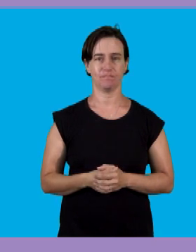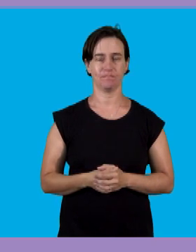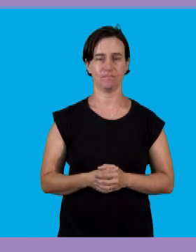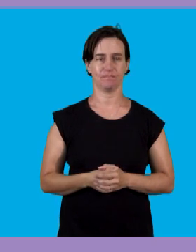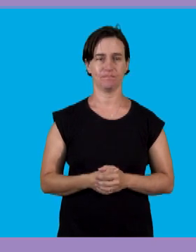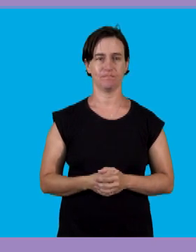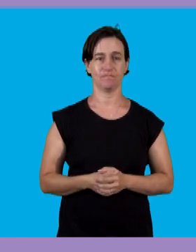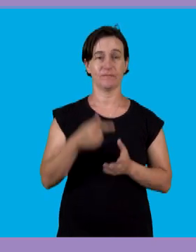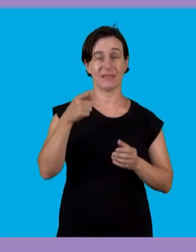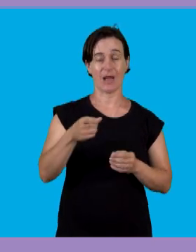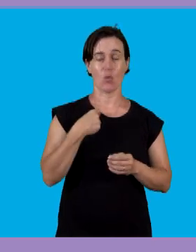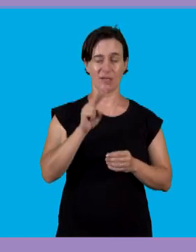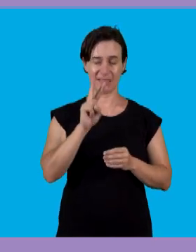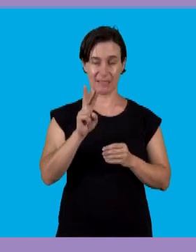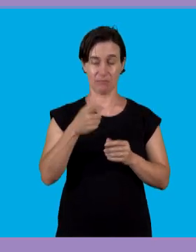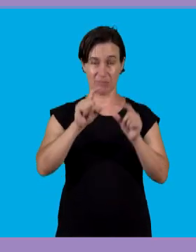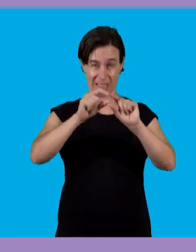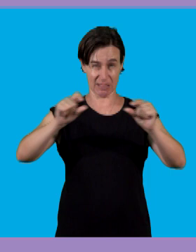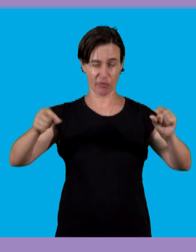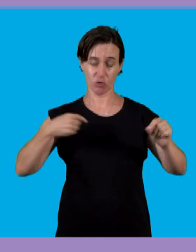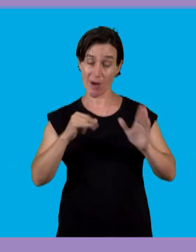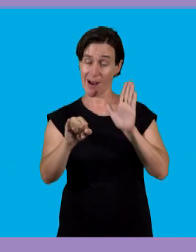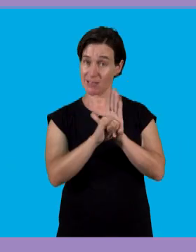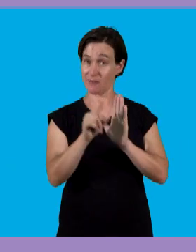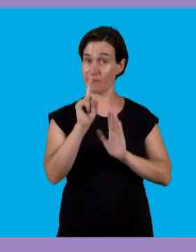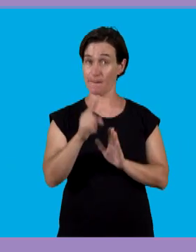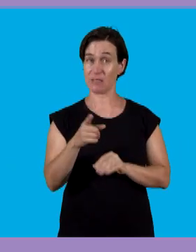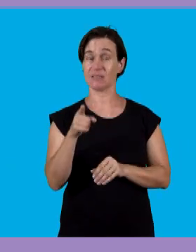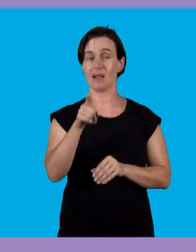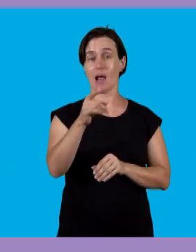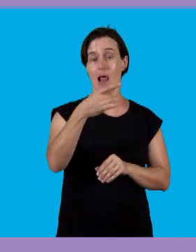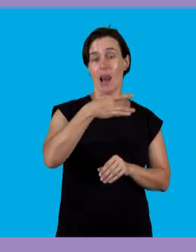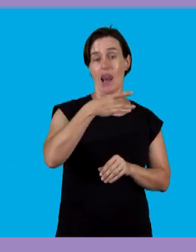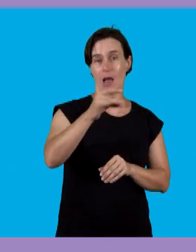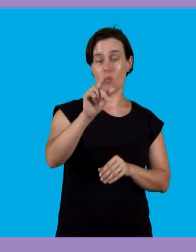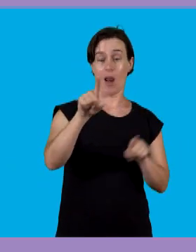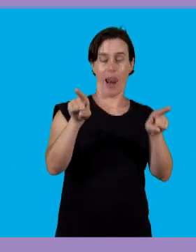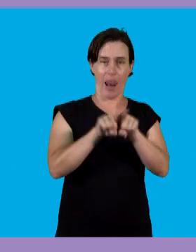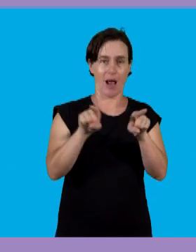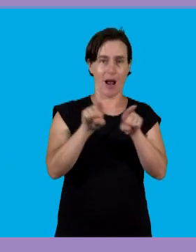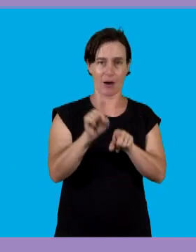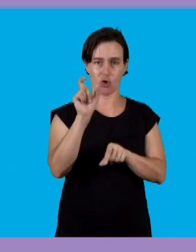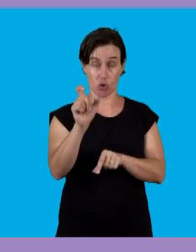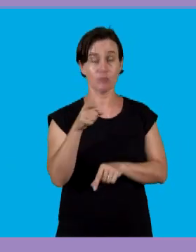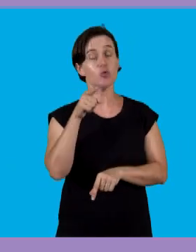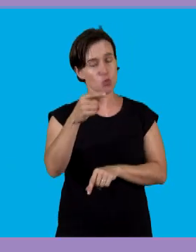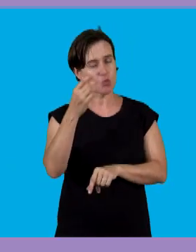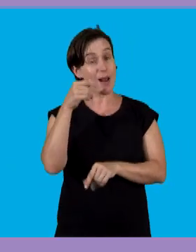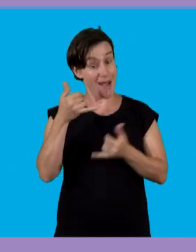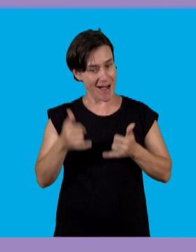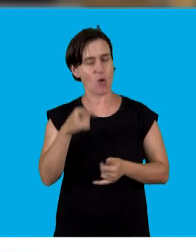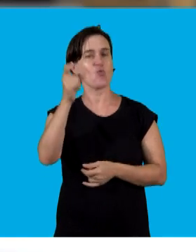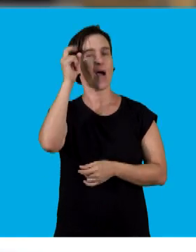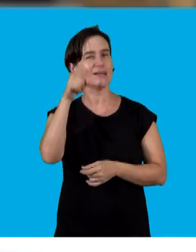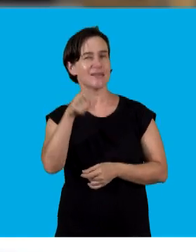Let's now look at the following expressions and we are going to identify the like terms. Now remember, we know what like terms are. We are